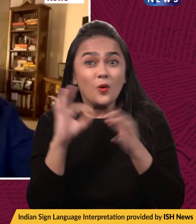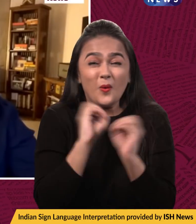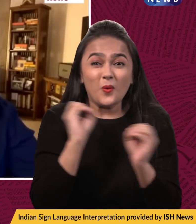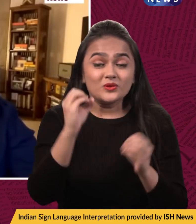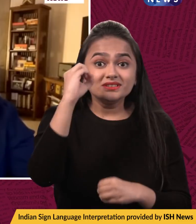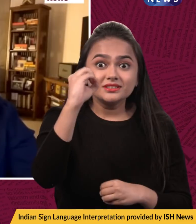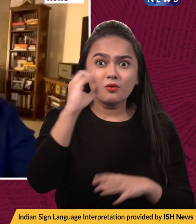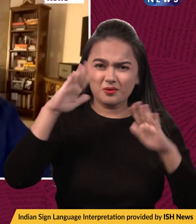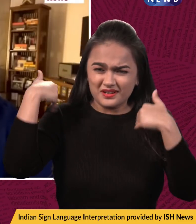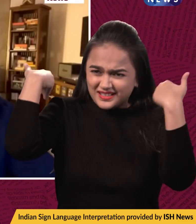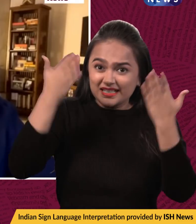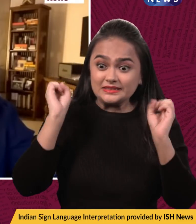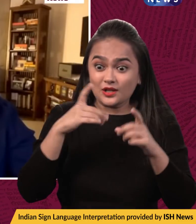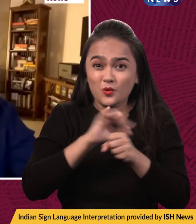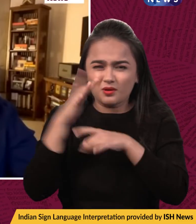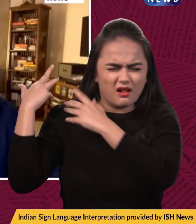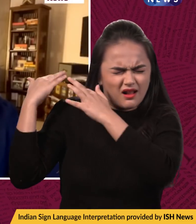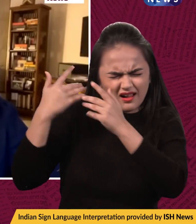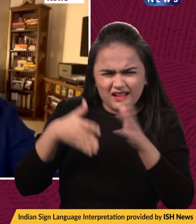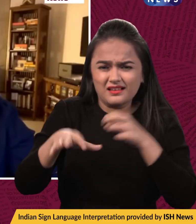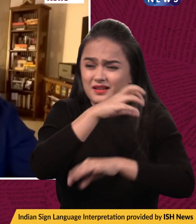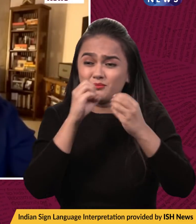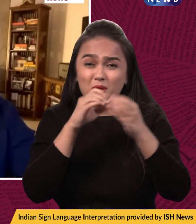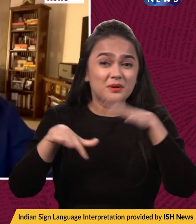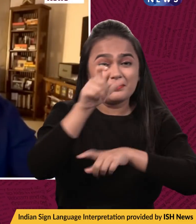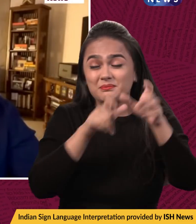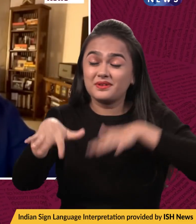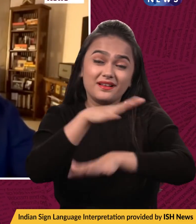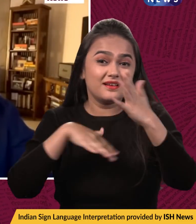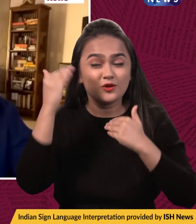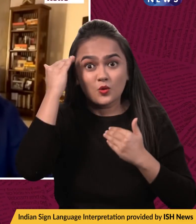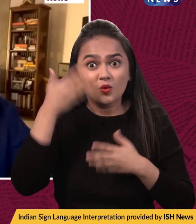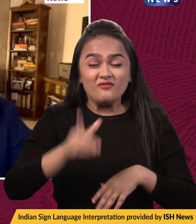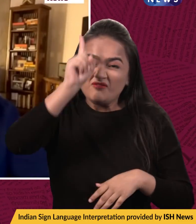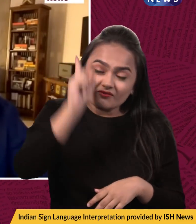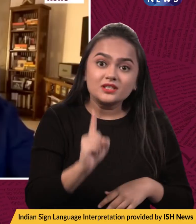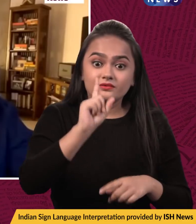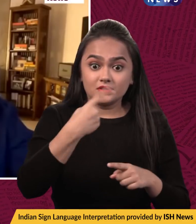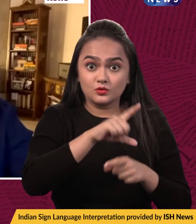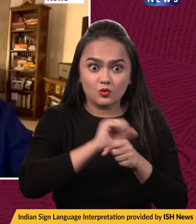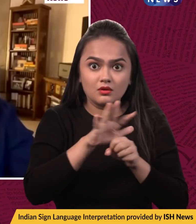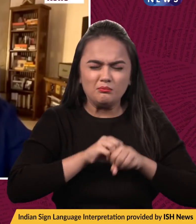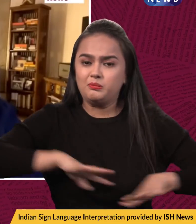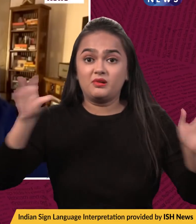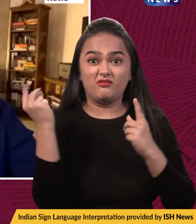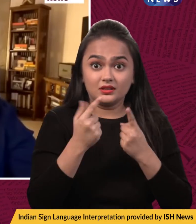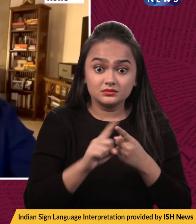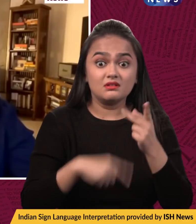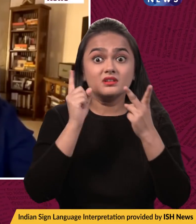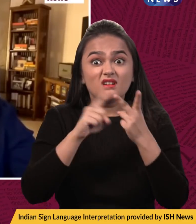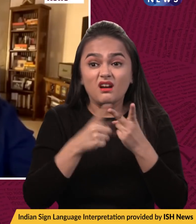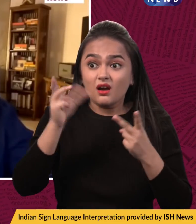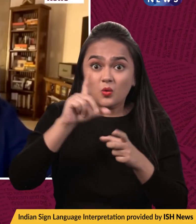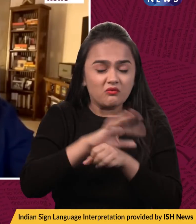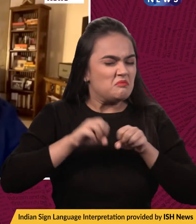the first time since the pandemic began at all. Now, the city of Mumbai obviously was the worst hit in the first wave and among the worst hit in the